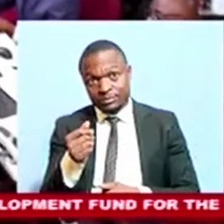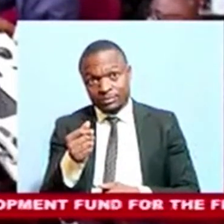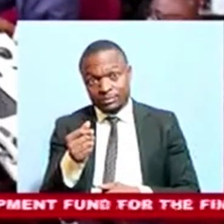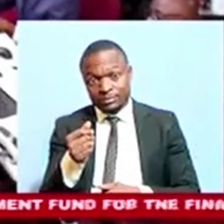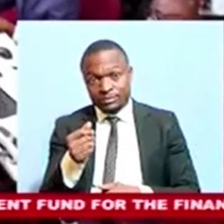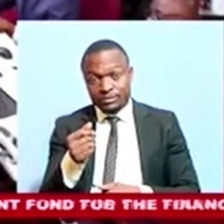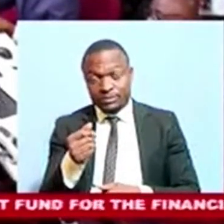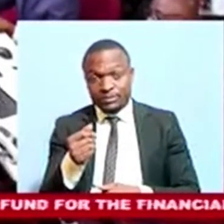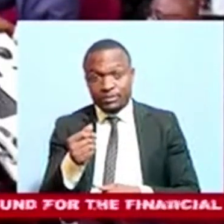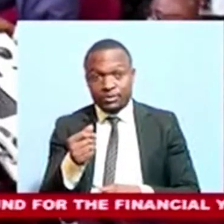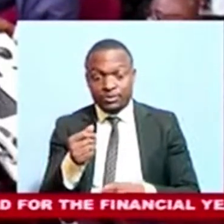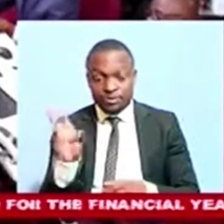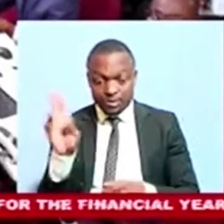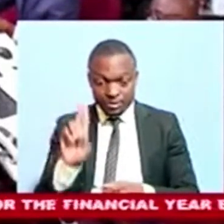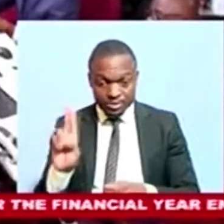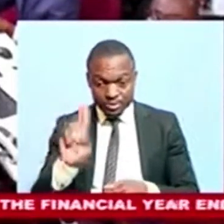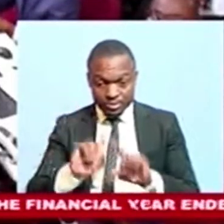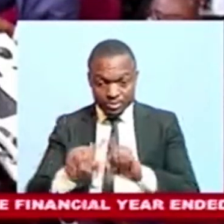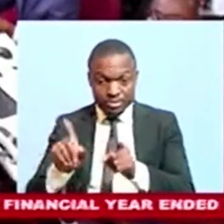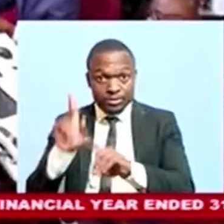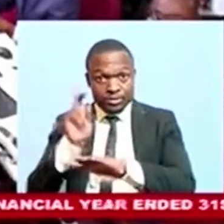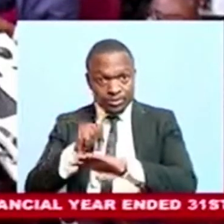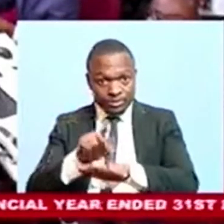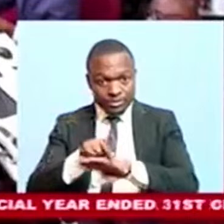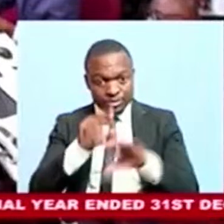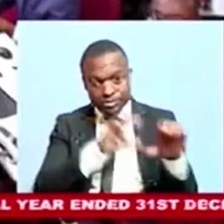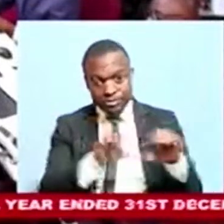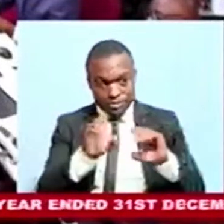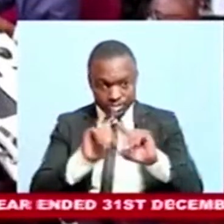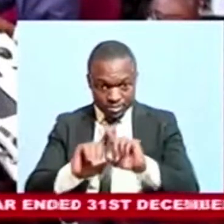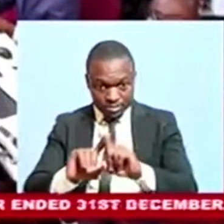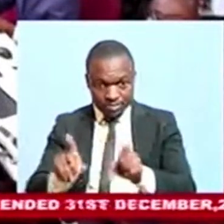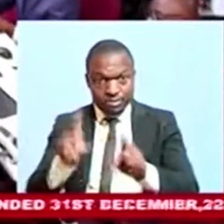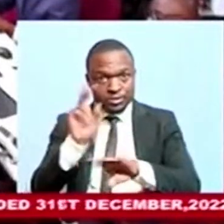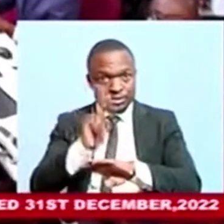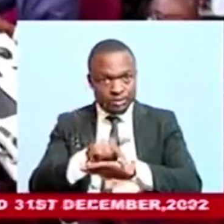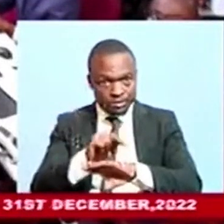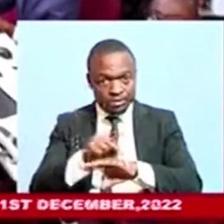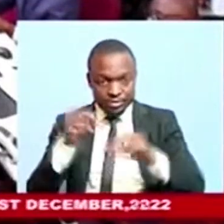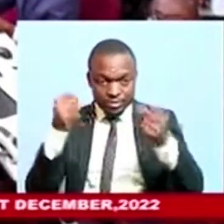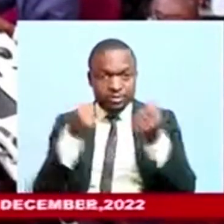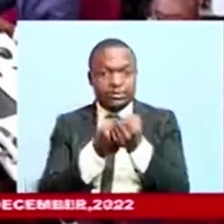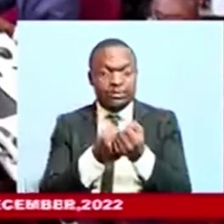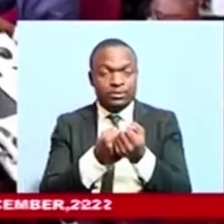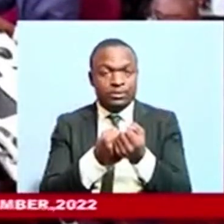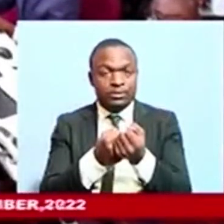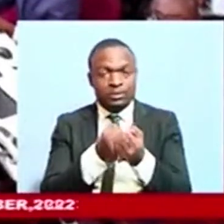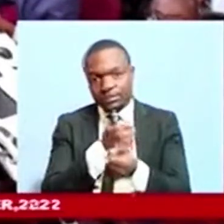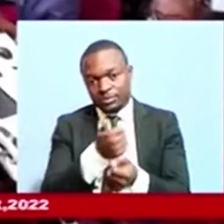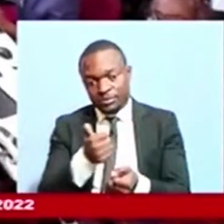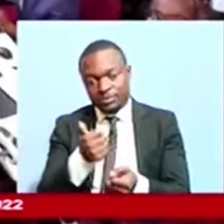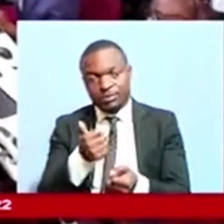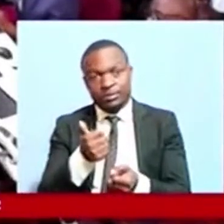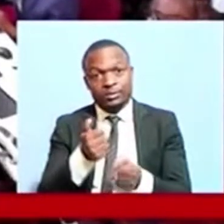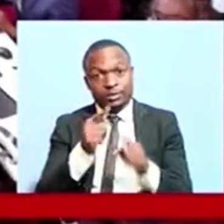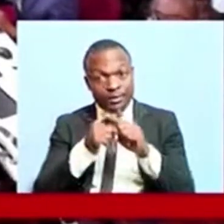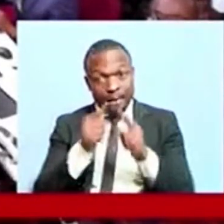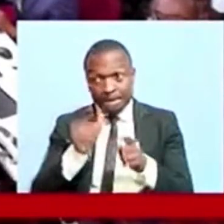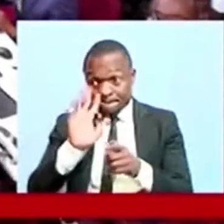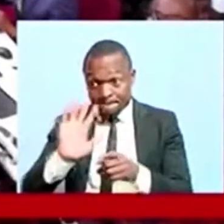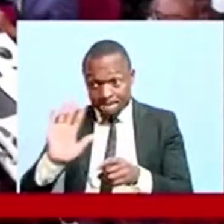projects, to undertake different projects from the bursaries and the whatever. However,